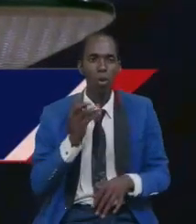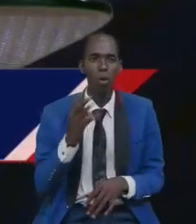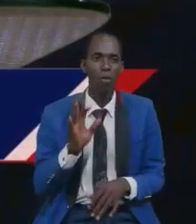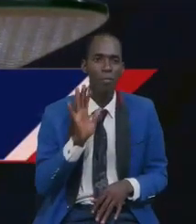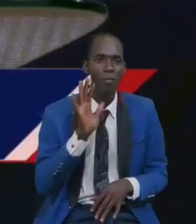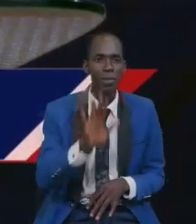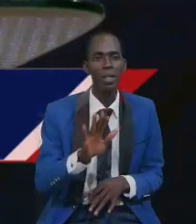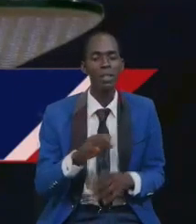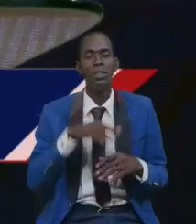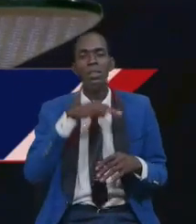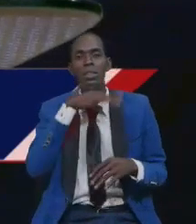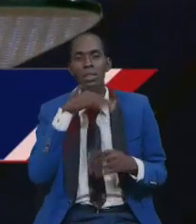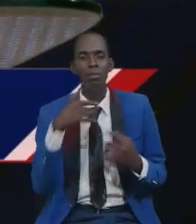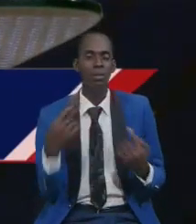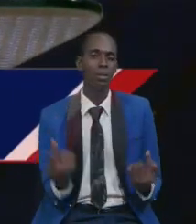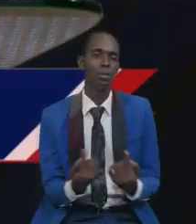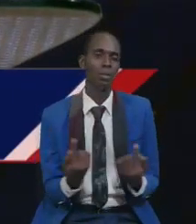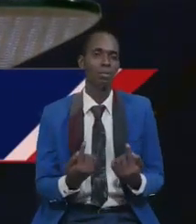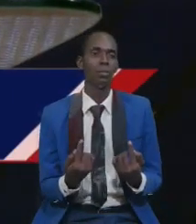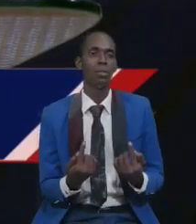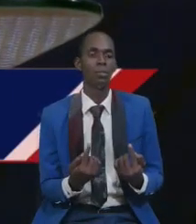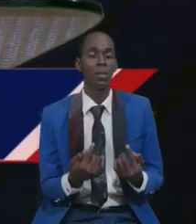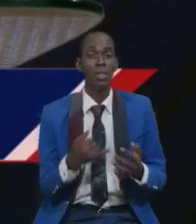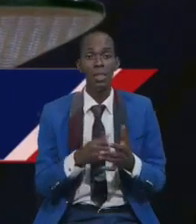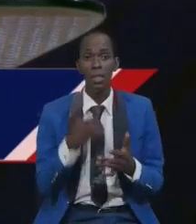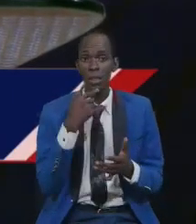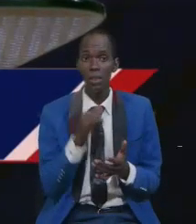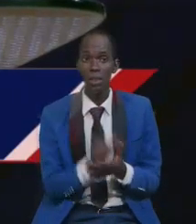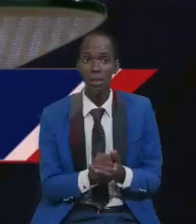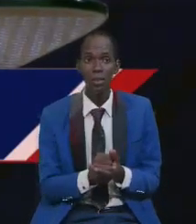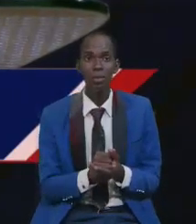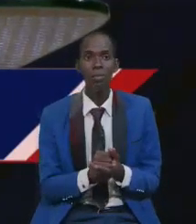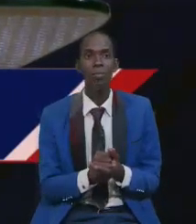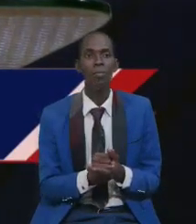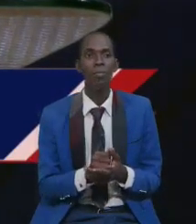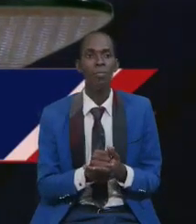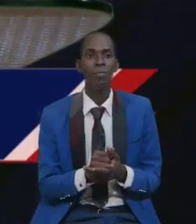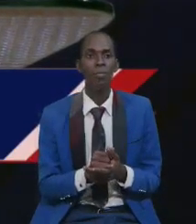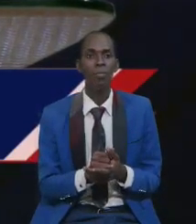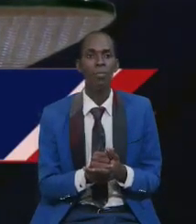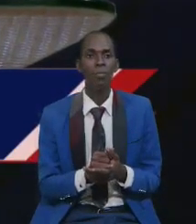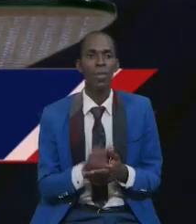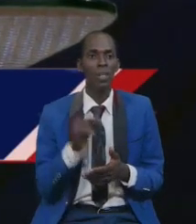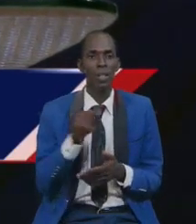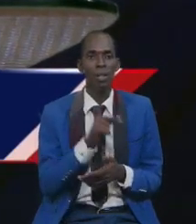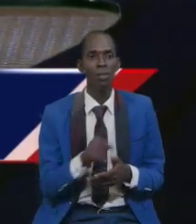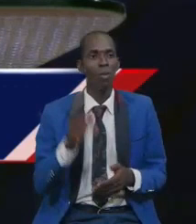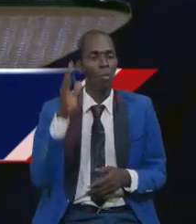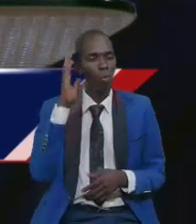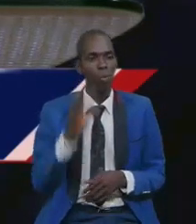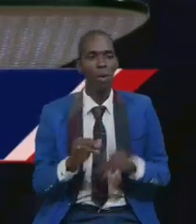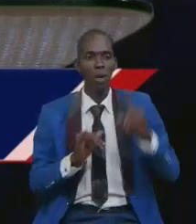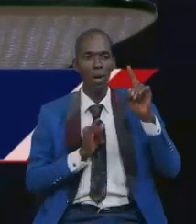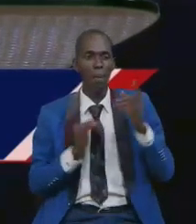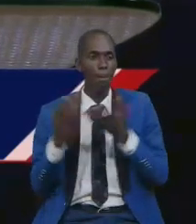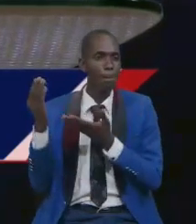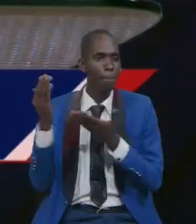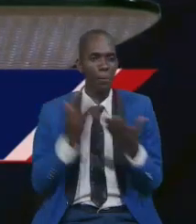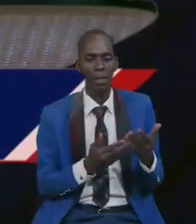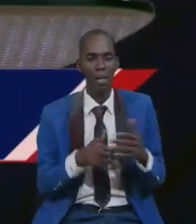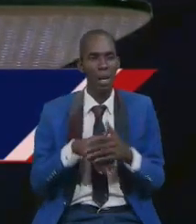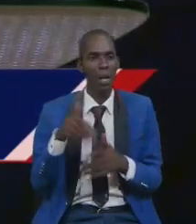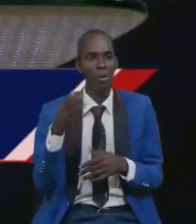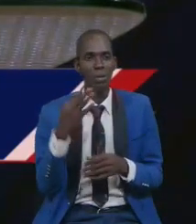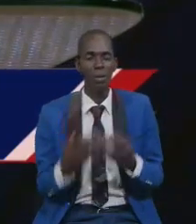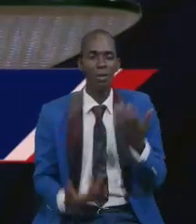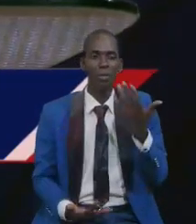thine iniquities. It says, therefore will I bring forth the fire from the midst of